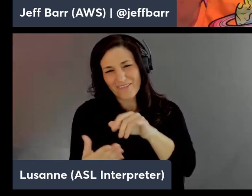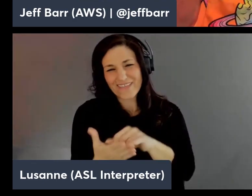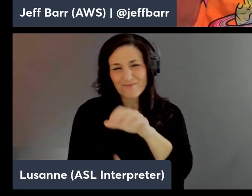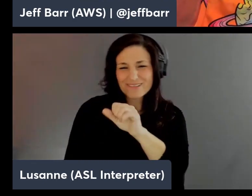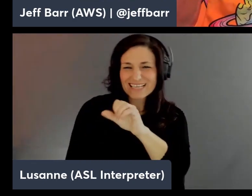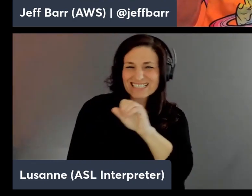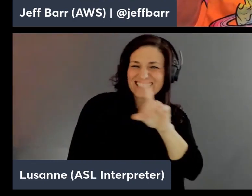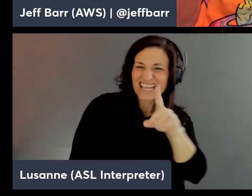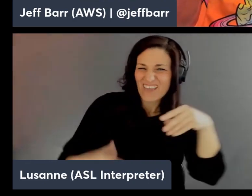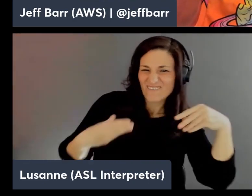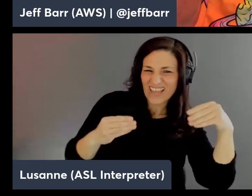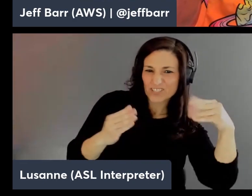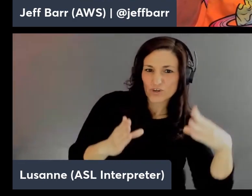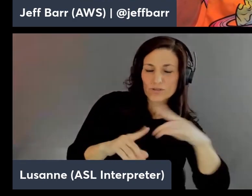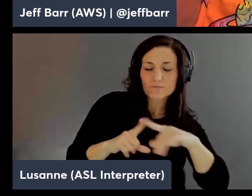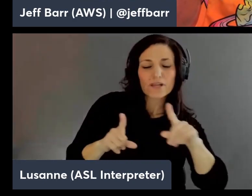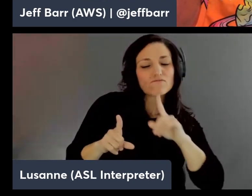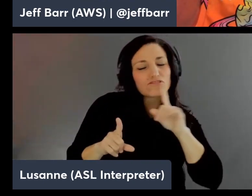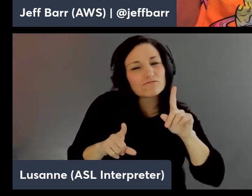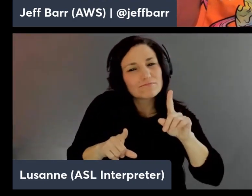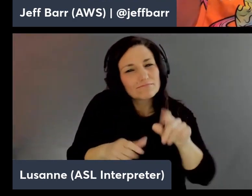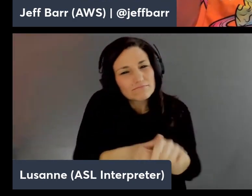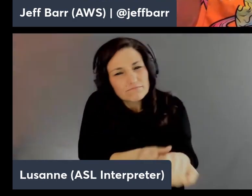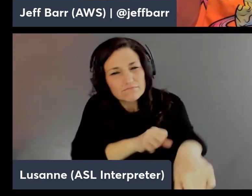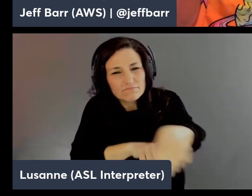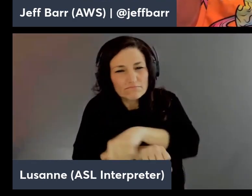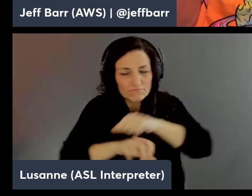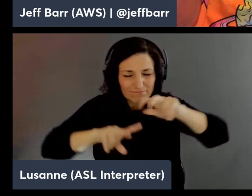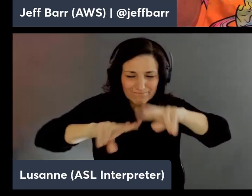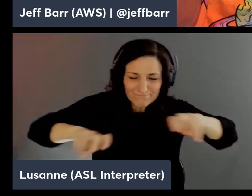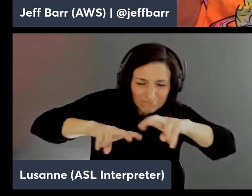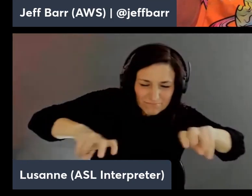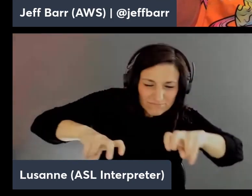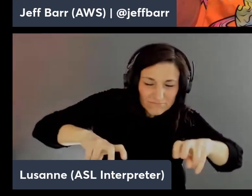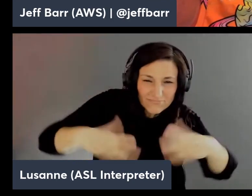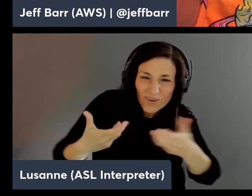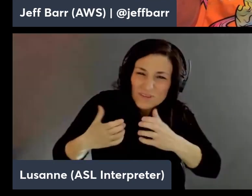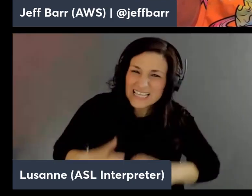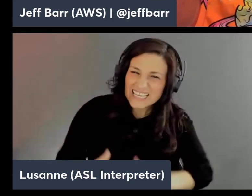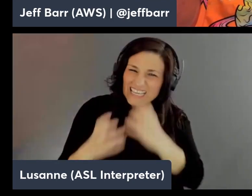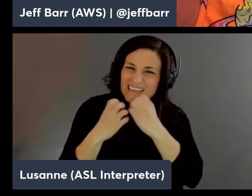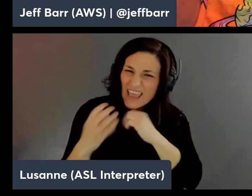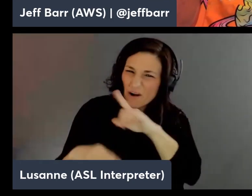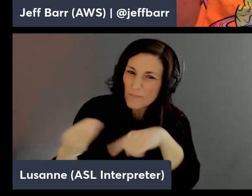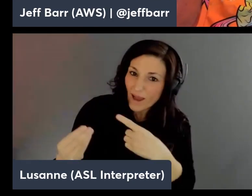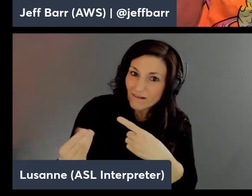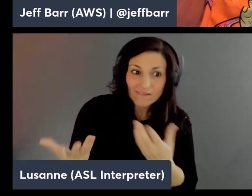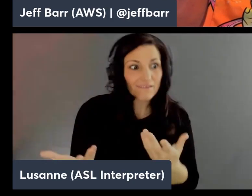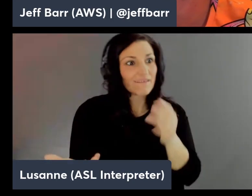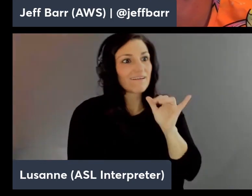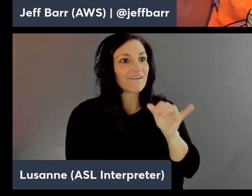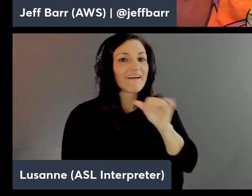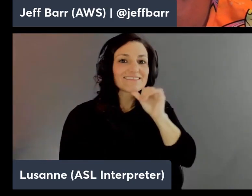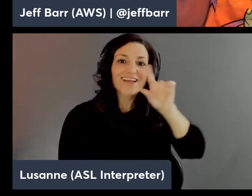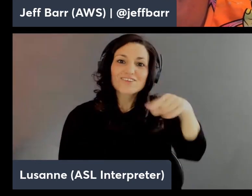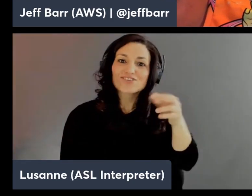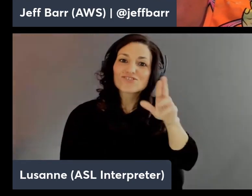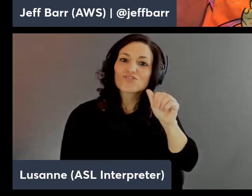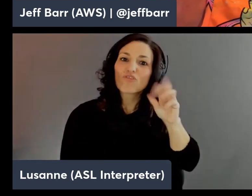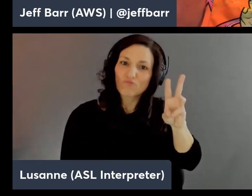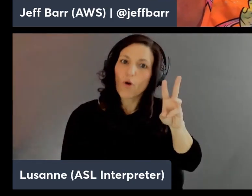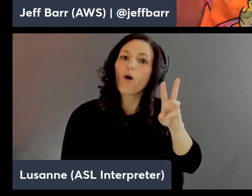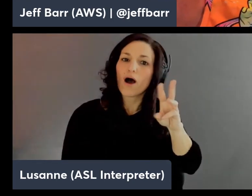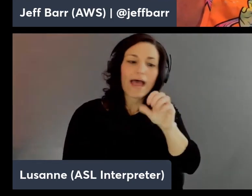really start digging into the details of what is it that the customers really care, it turns out that rather than the raw SSD IOPS number or a